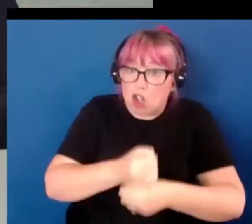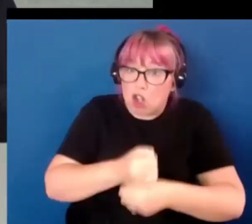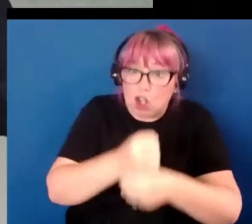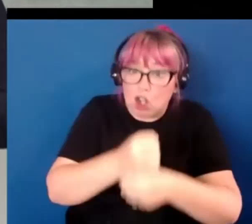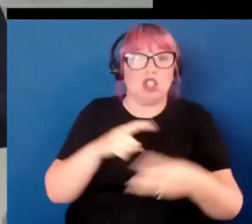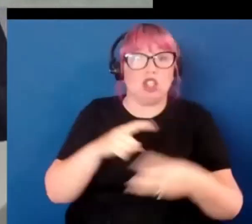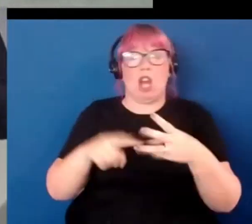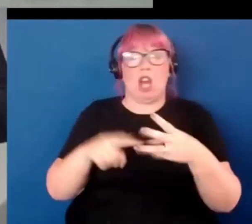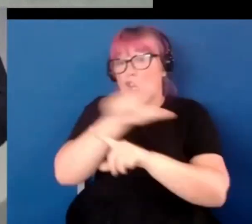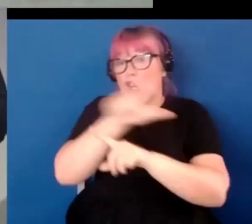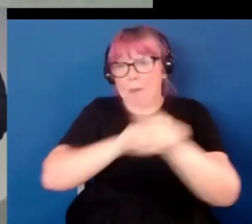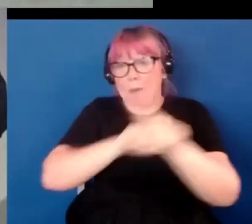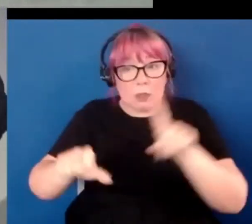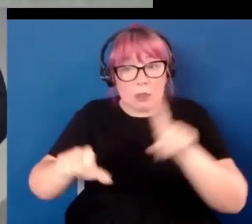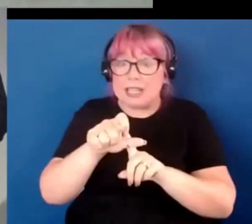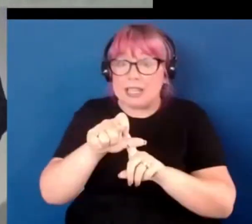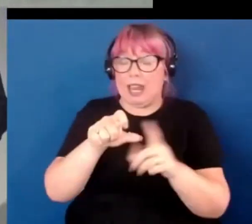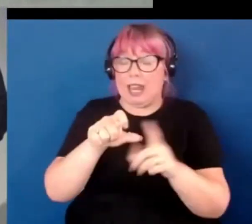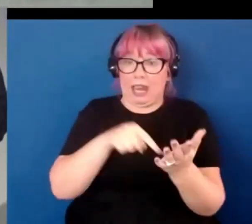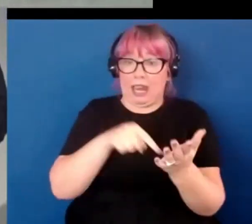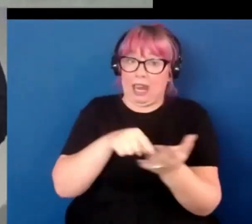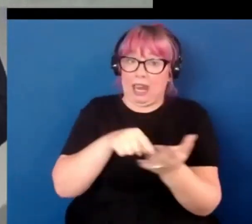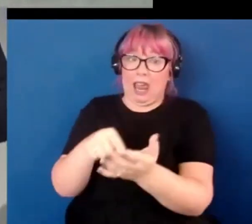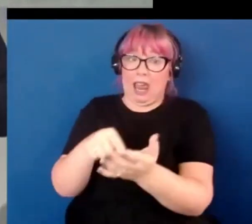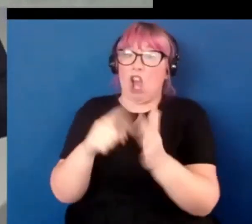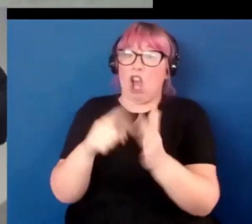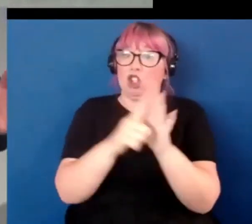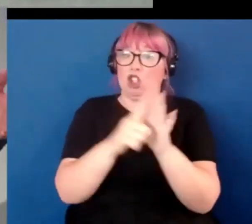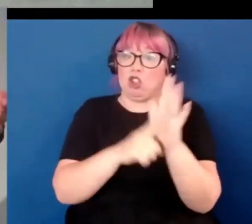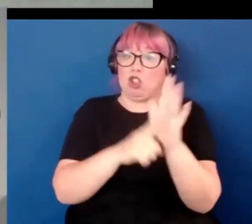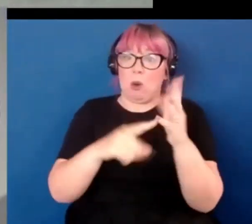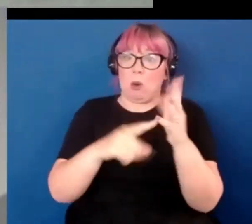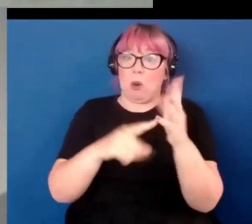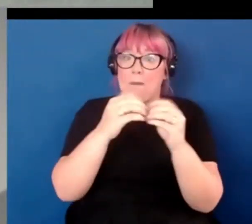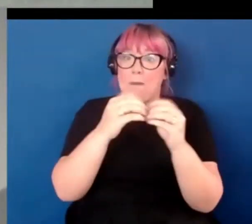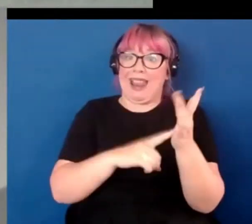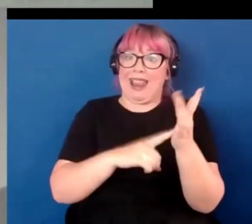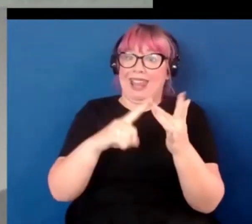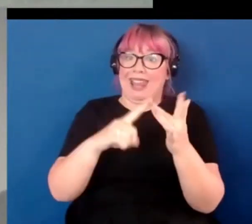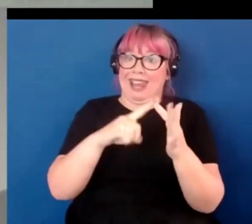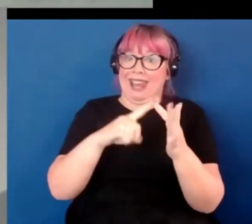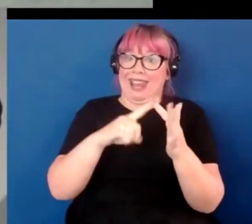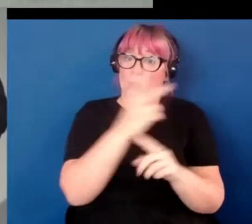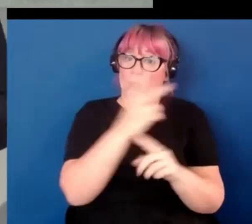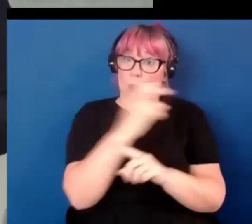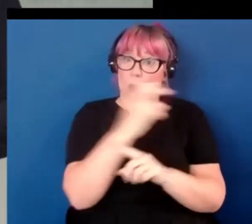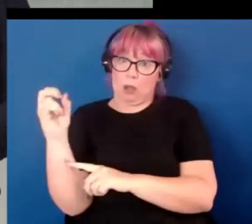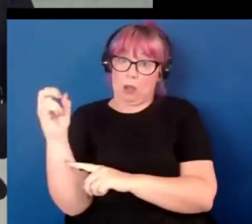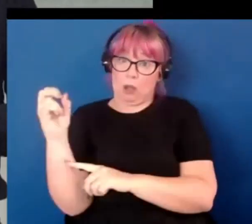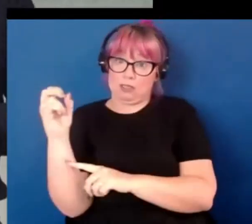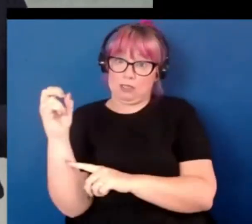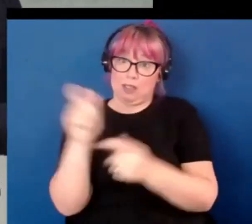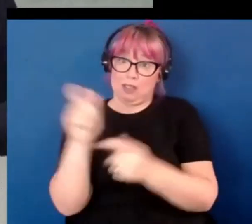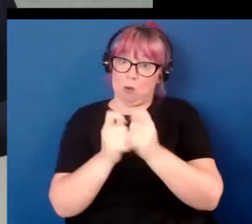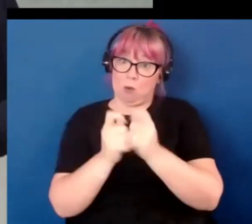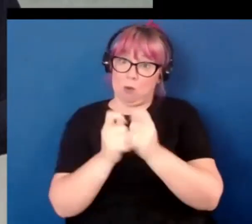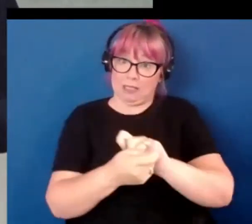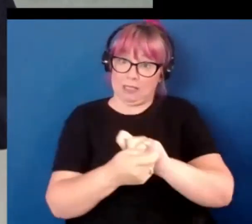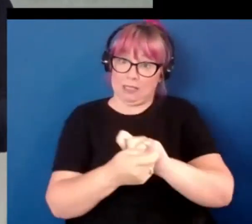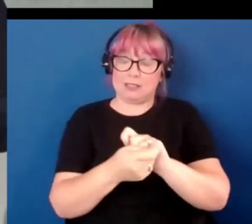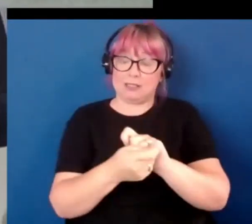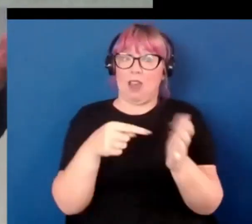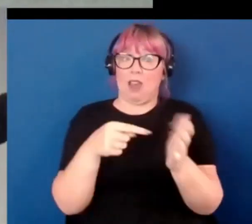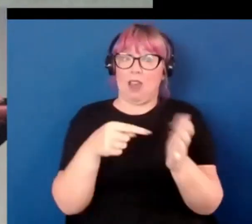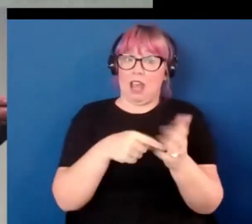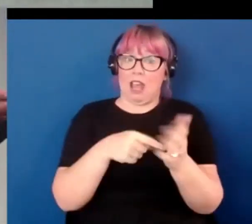it became the Jubilee 2000 movement. And it went global. And a few years later, the G8 was sitting around